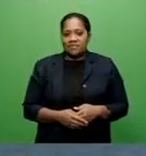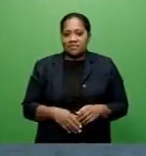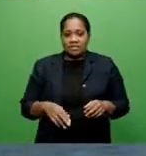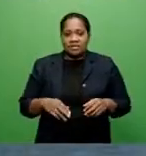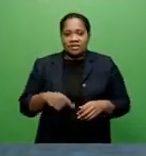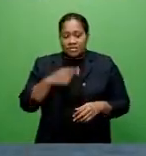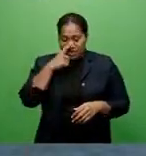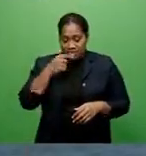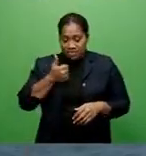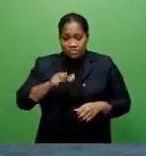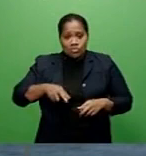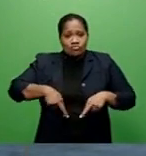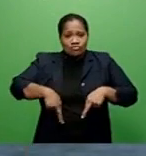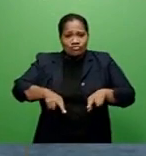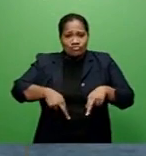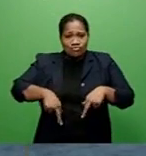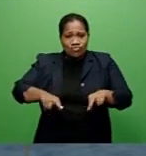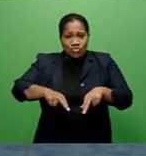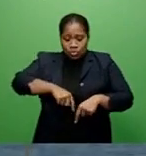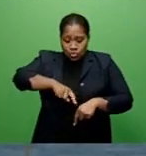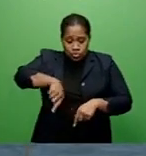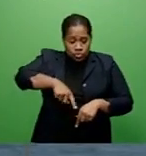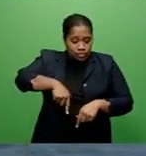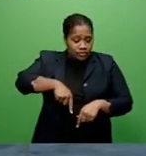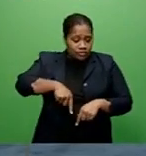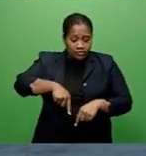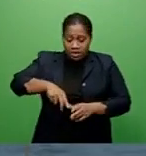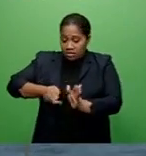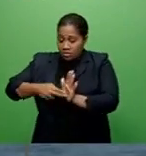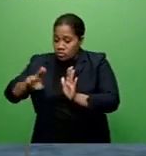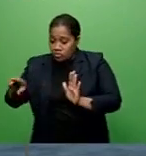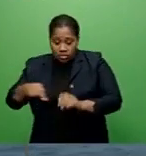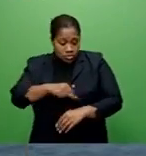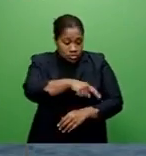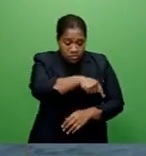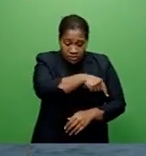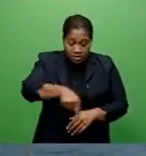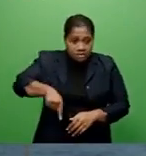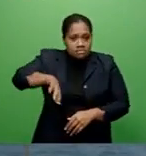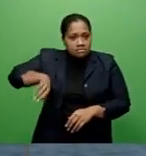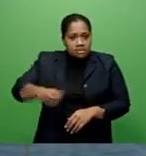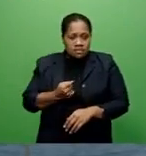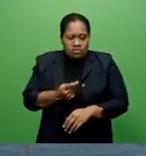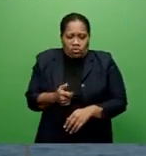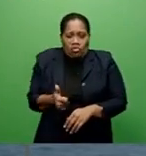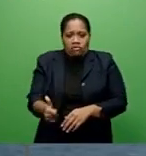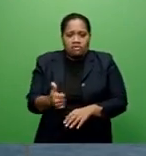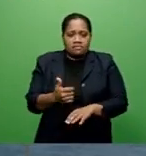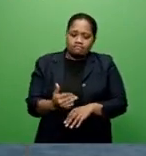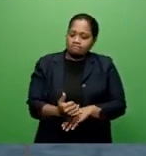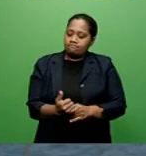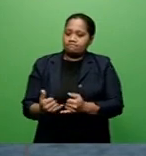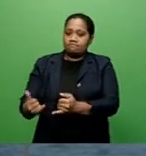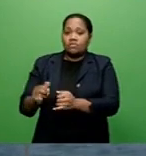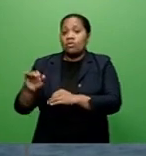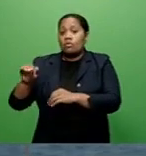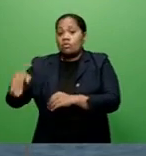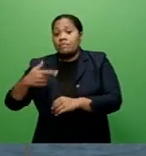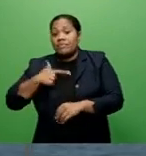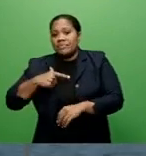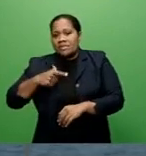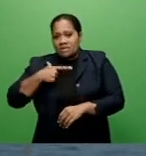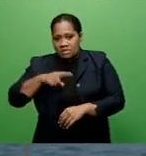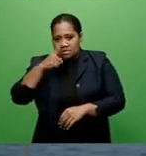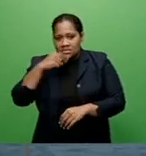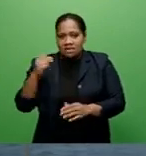Road users in the Suva-Nosori corridor will have to leave home early, for they will face delays of up to an hour and a